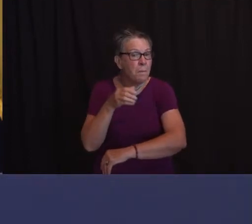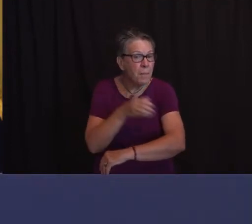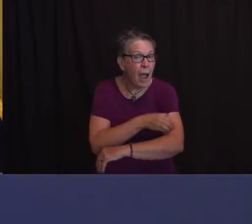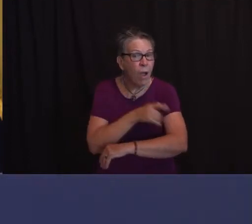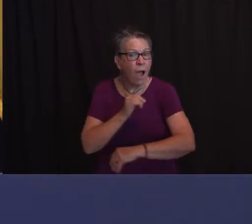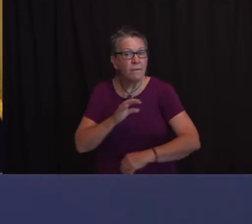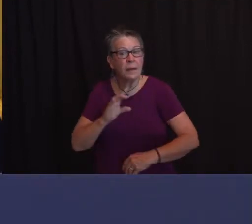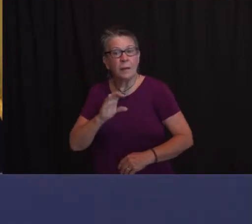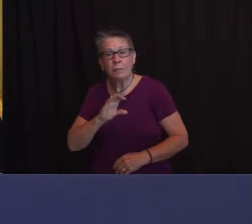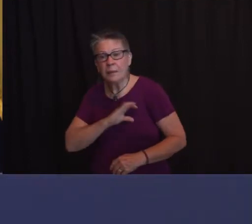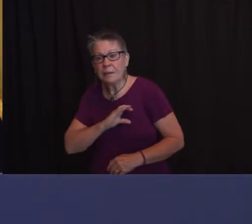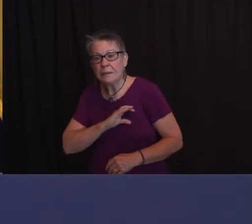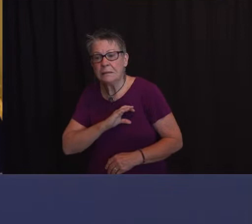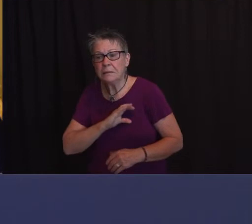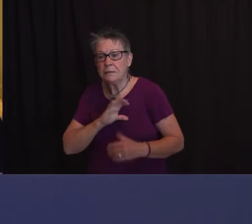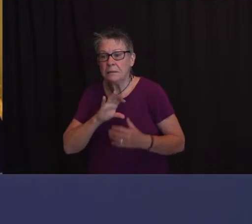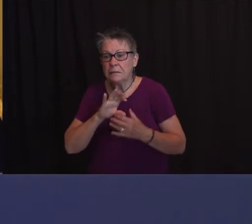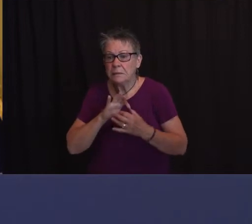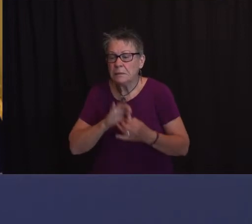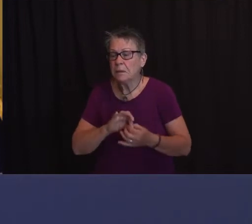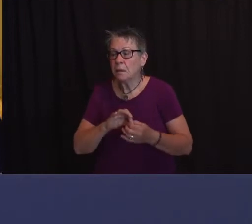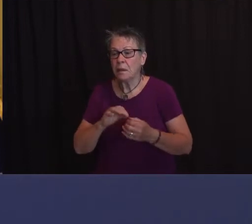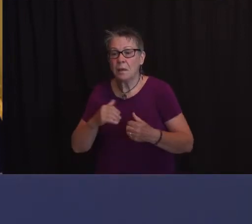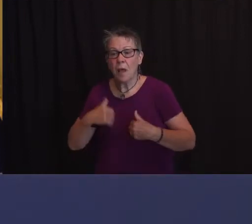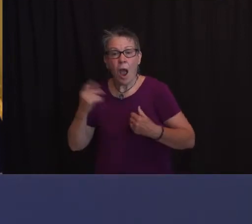What's your reaction to this?